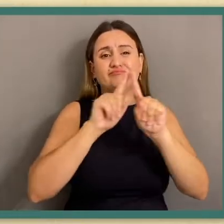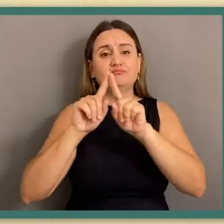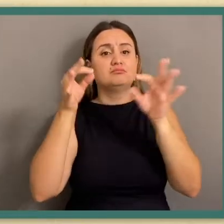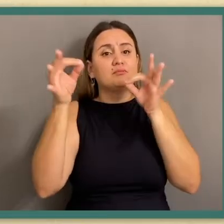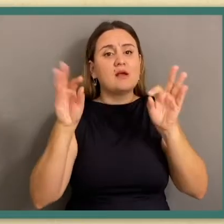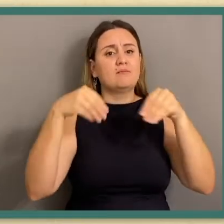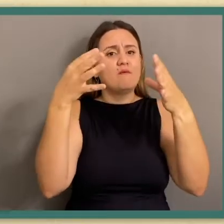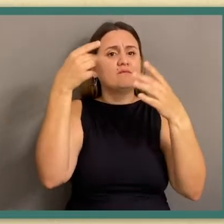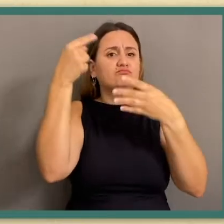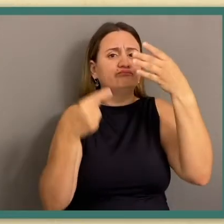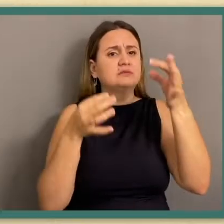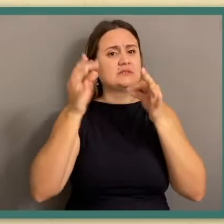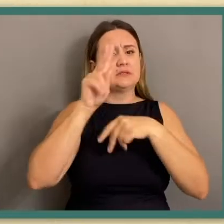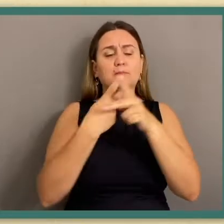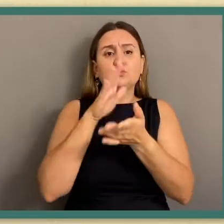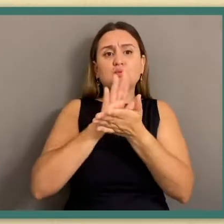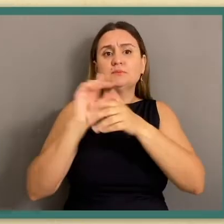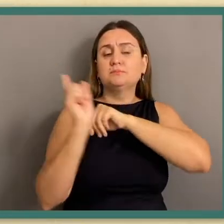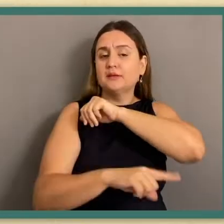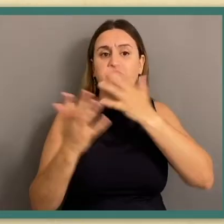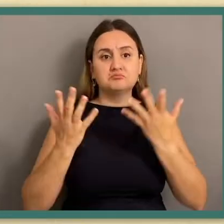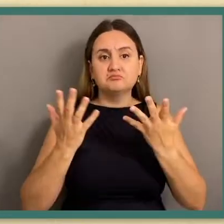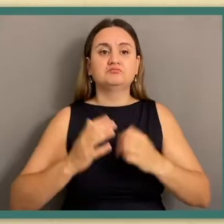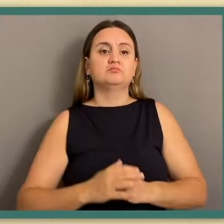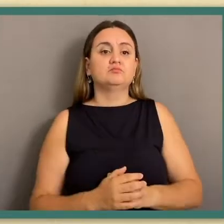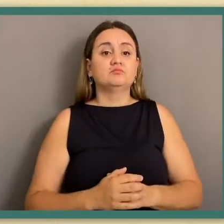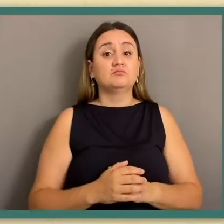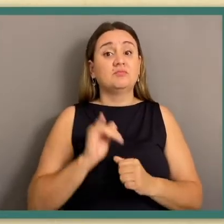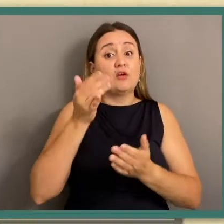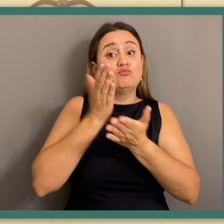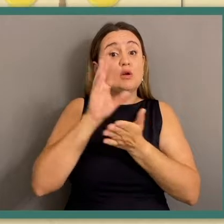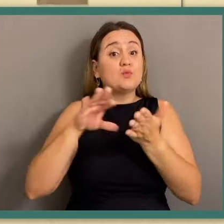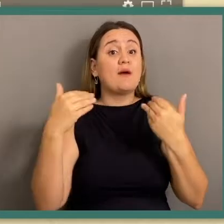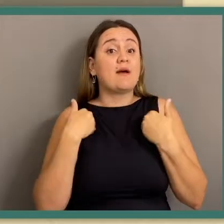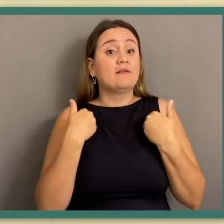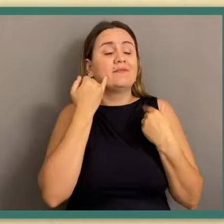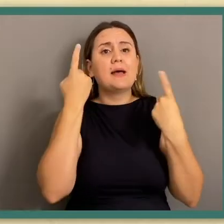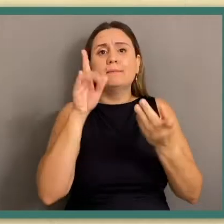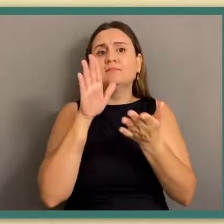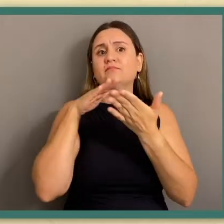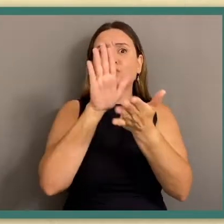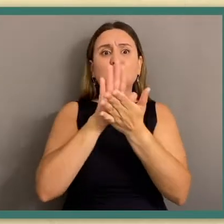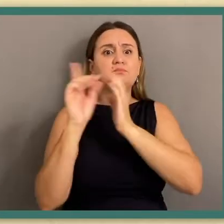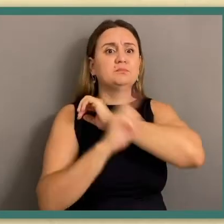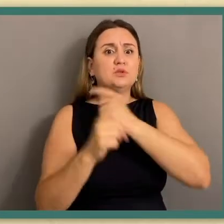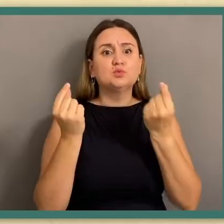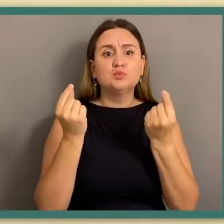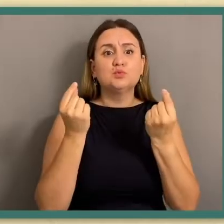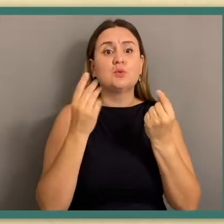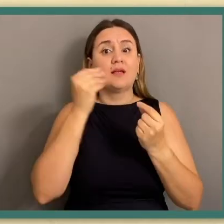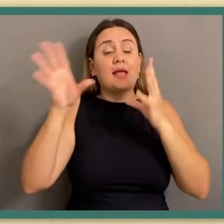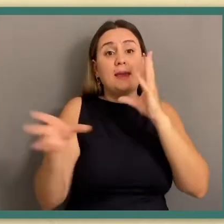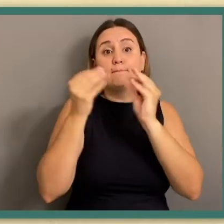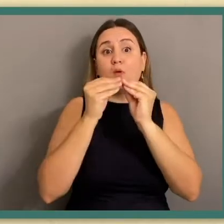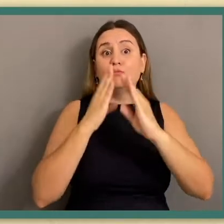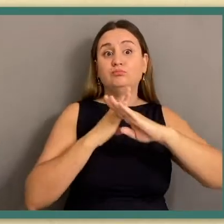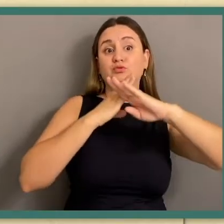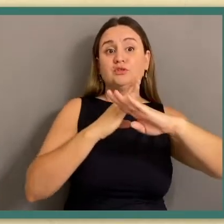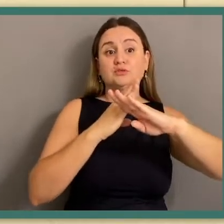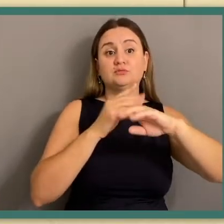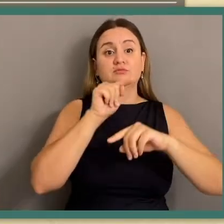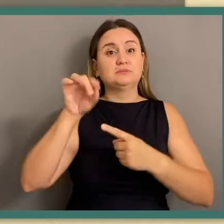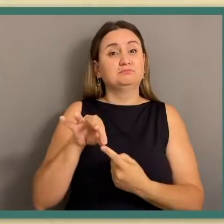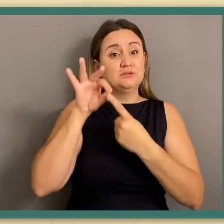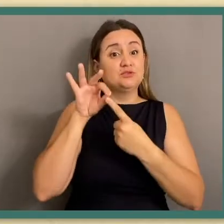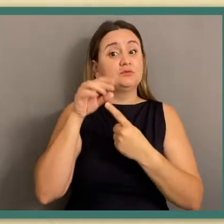video series provides an overview of different types of school discipline, the rights all students have when facing school discipline, and the